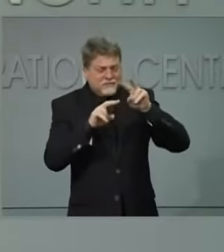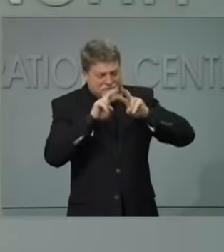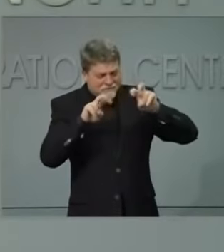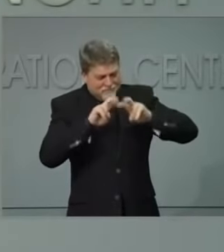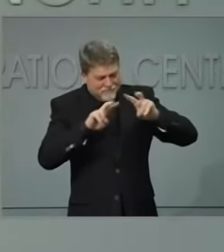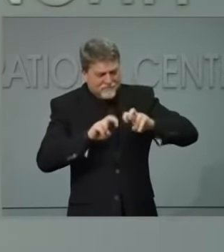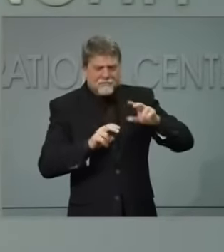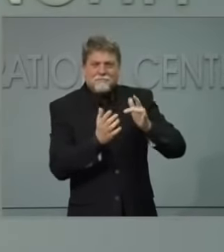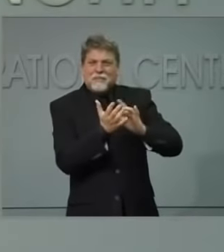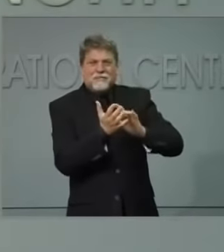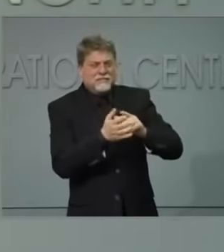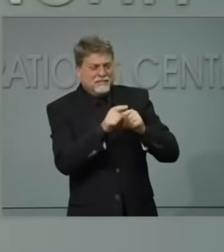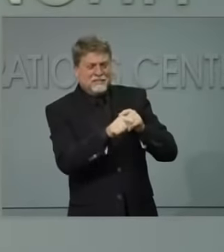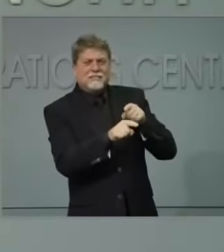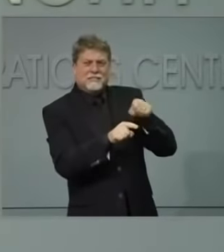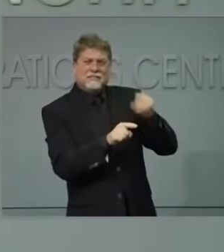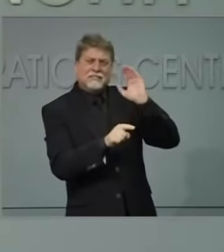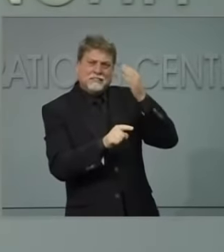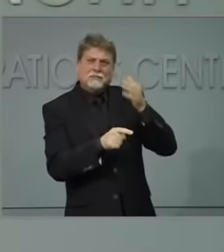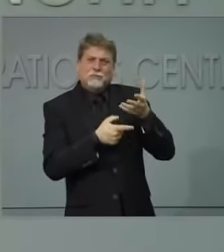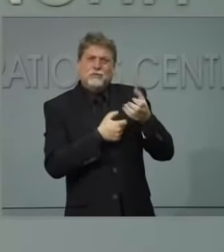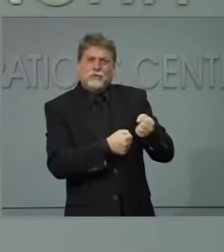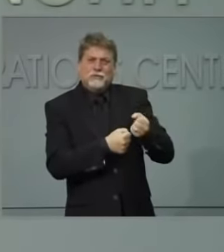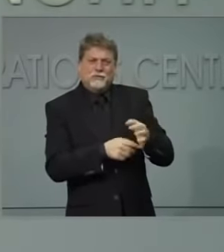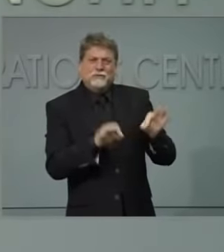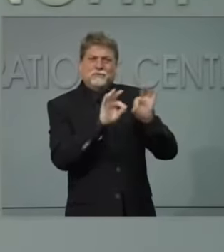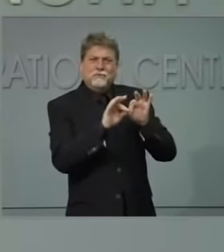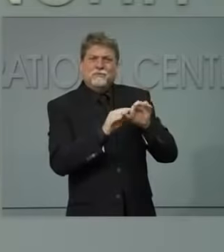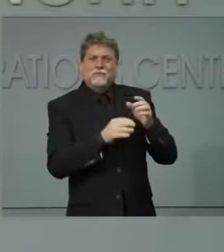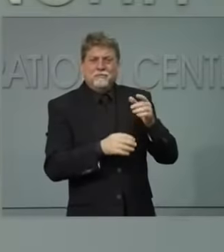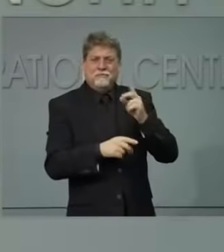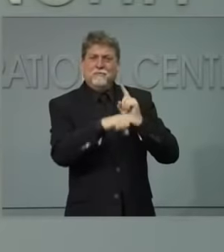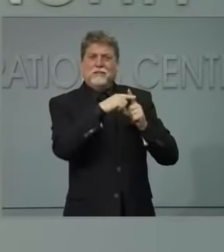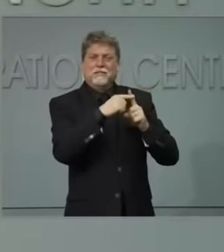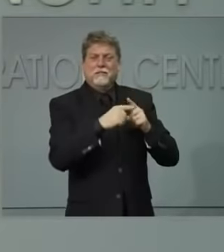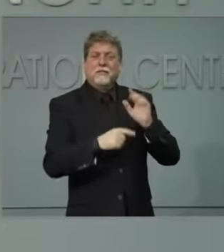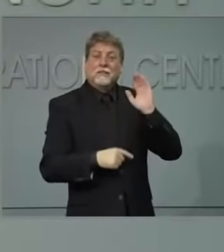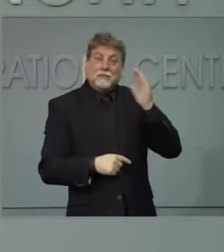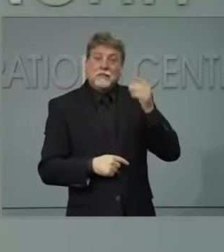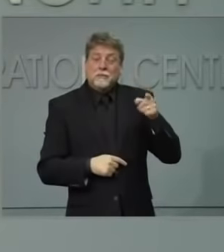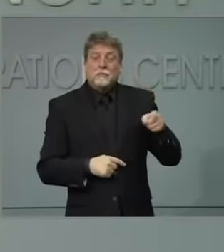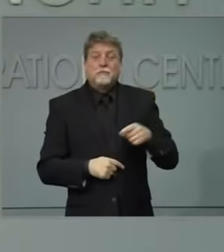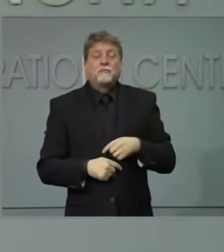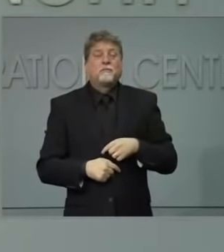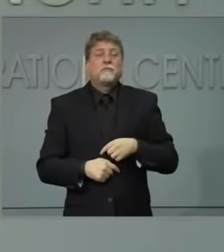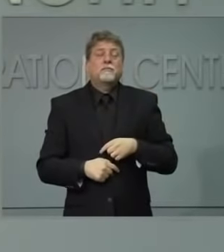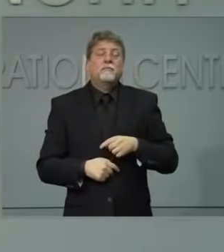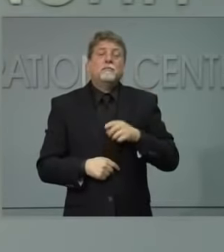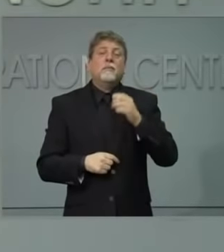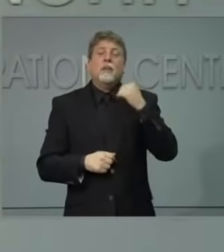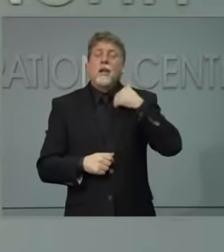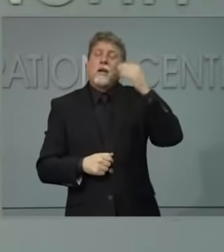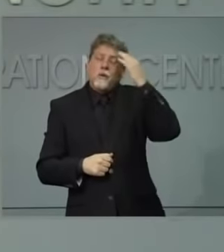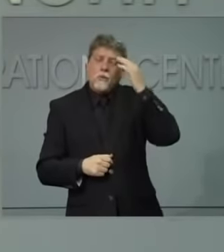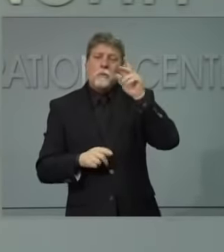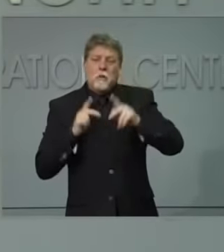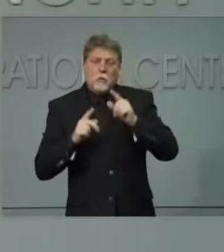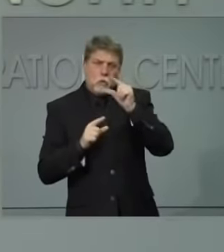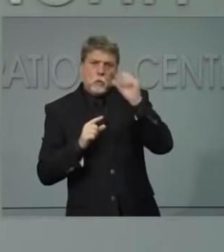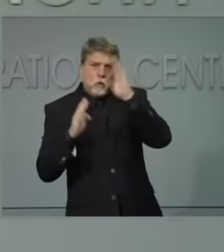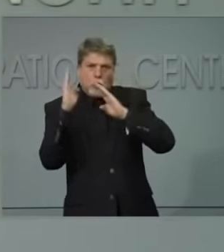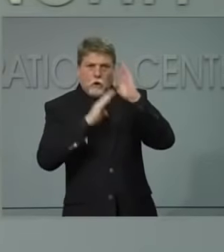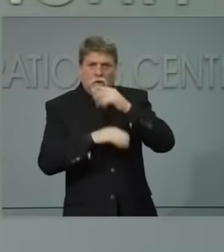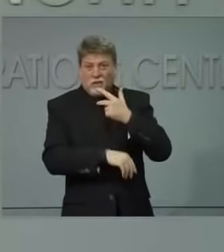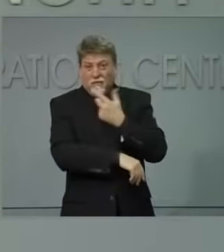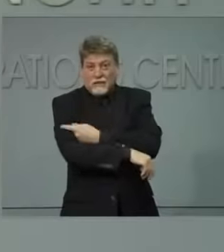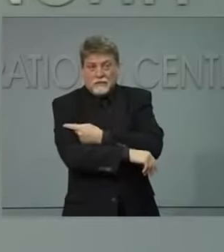The preliminary data shows that they are. People may have some concerns about it, but